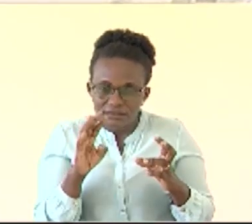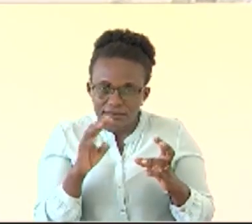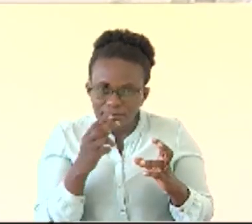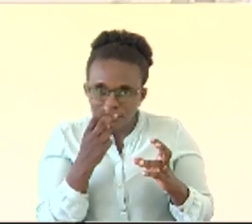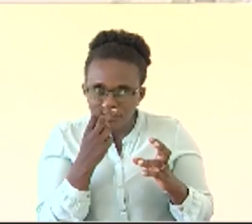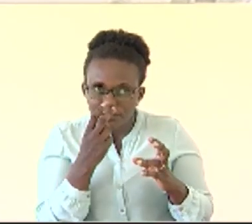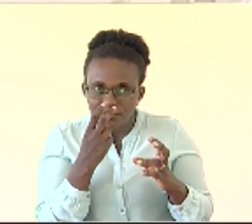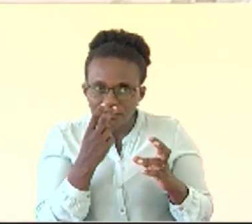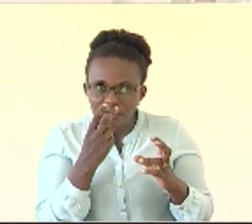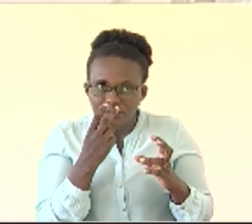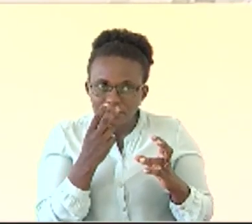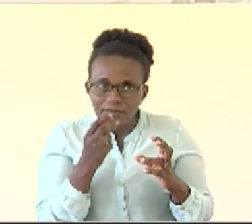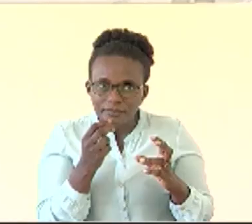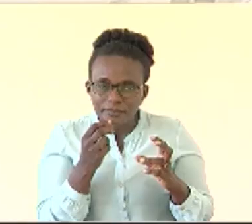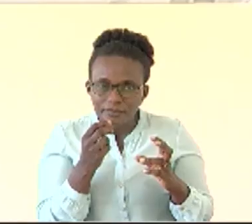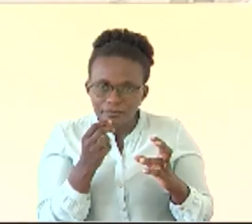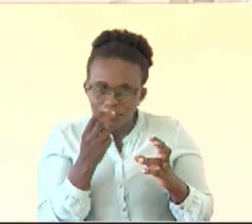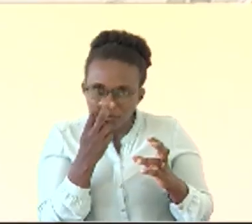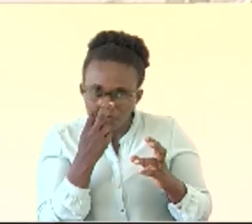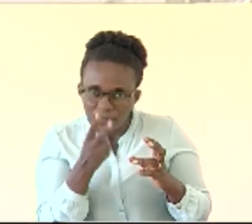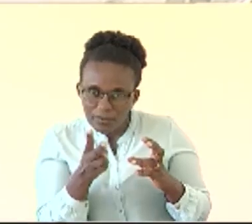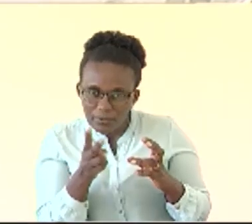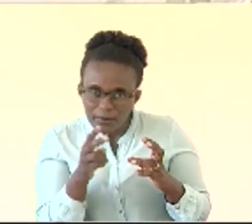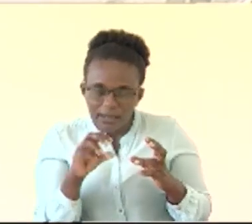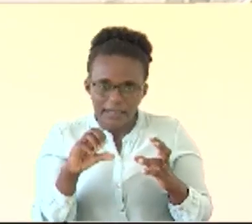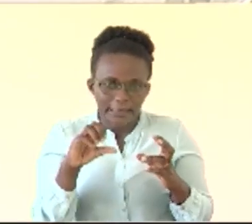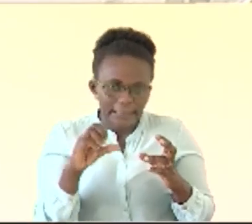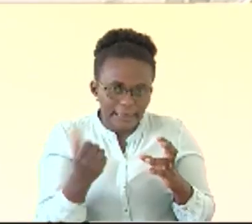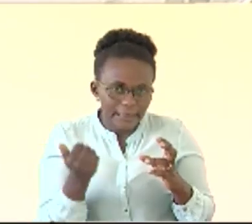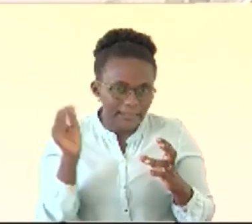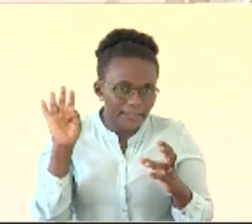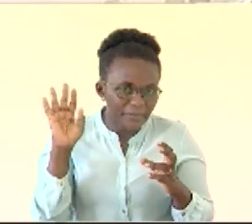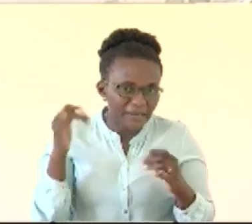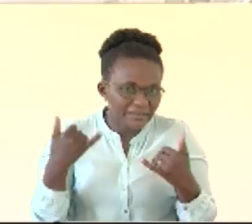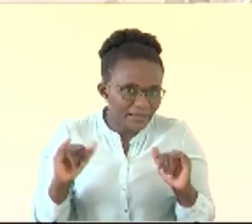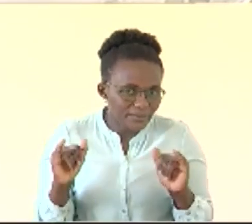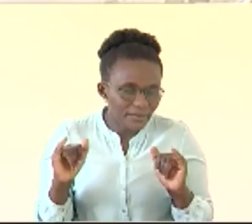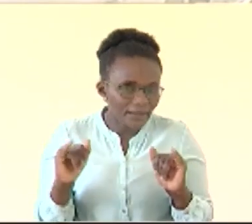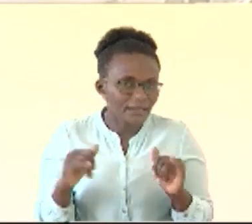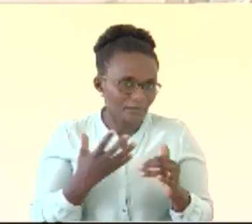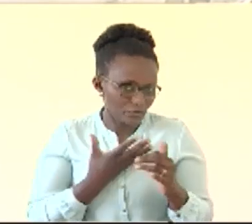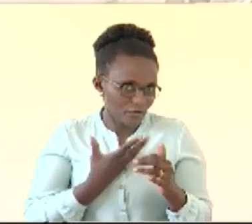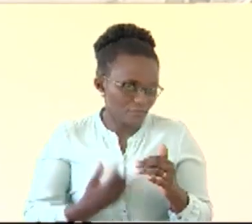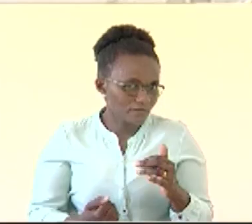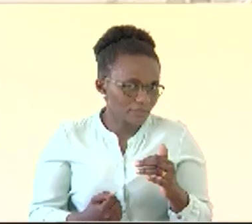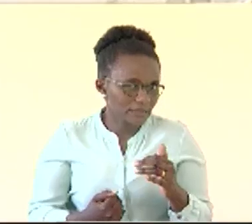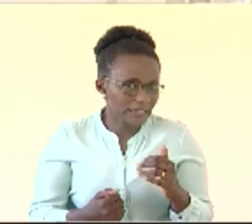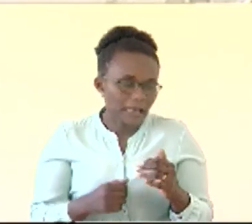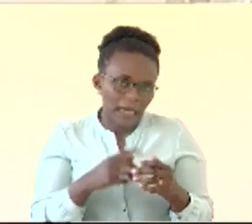see another different color of the gas which is coming. So which gas could that one be?